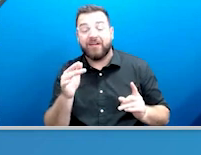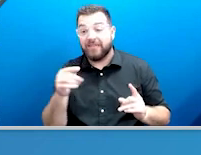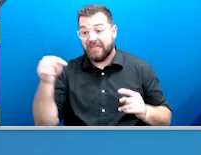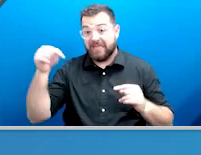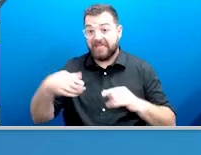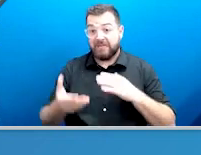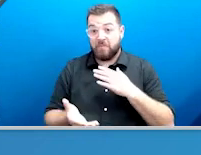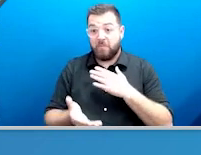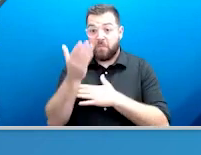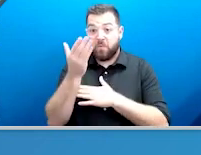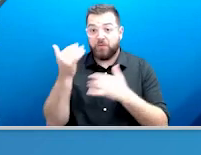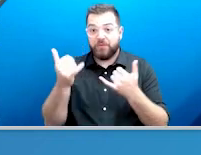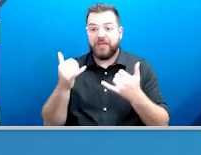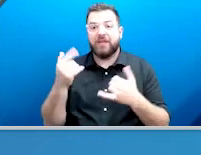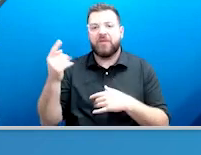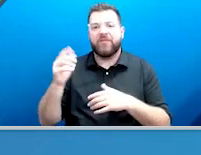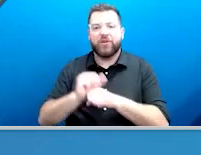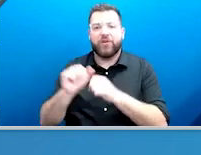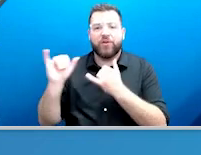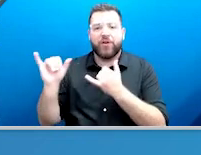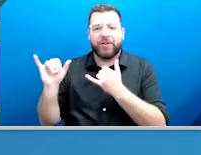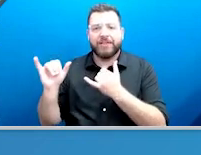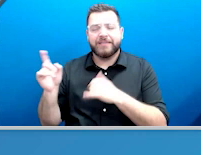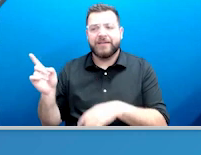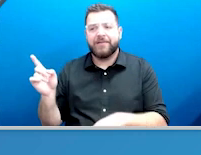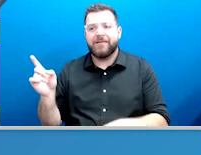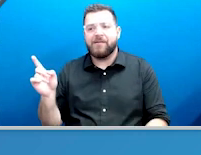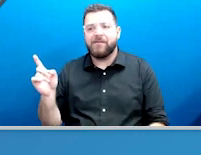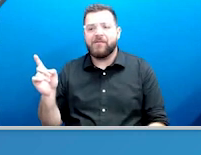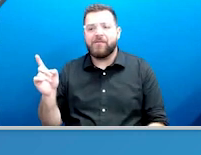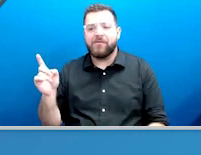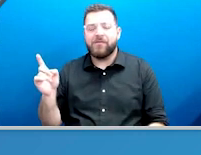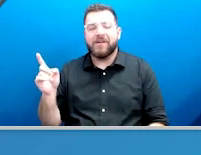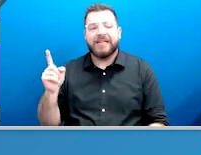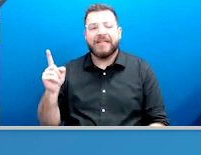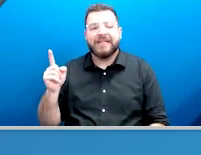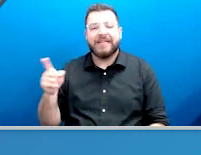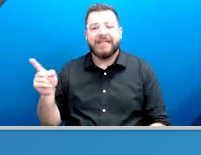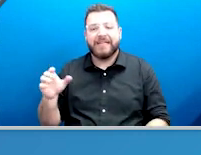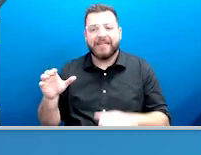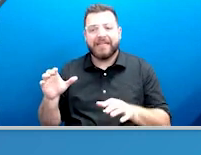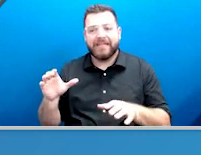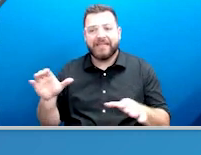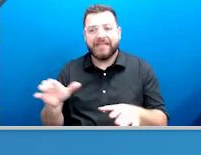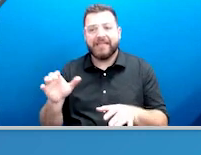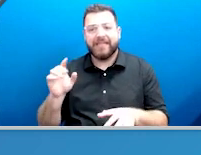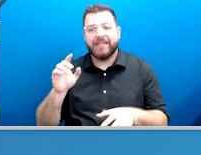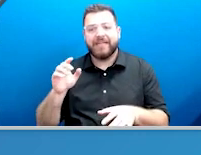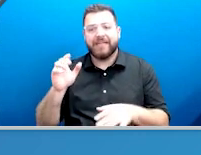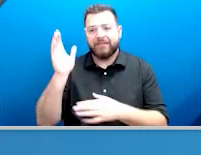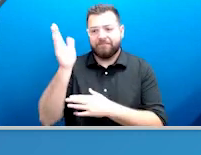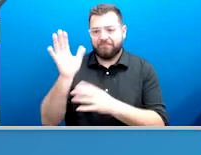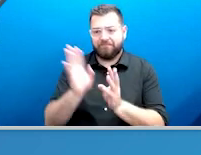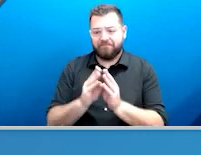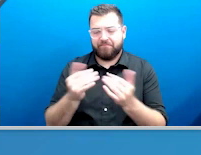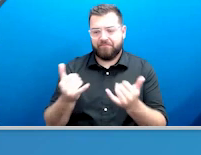of our colleagues, Nick, he did a flex session on making the classroom more